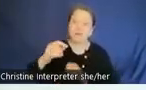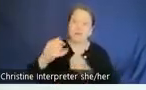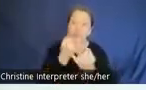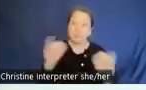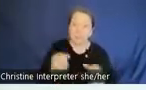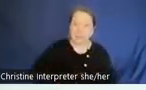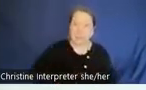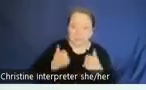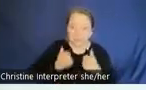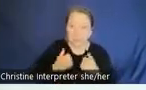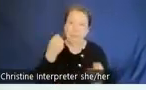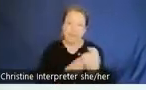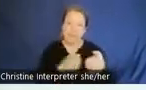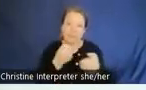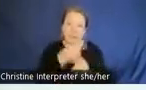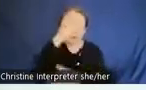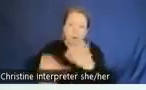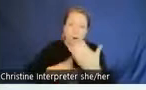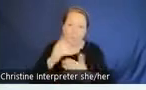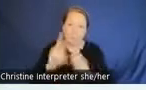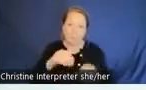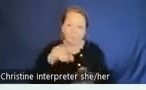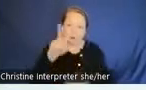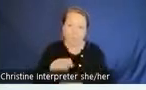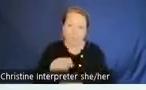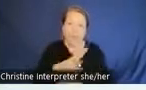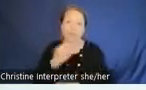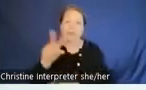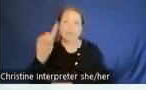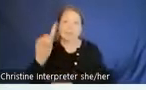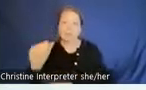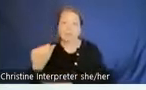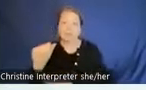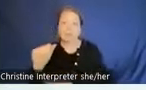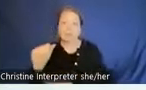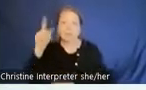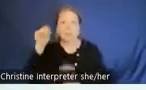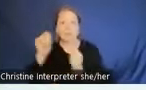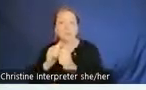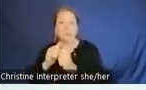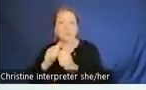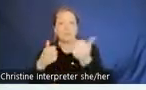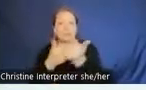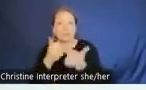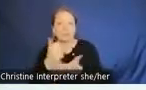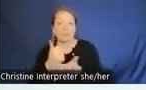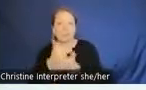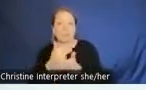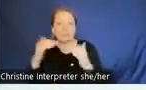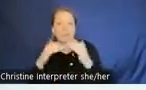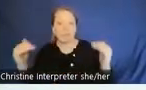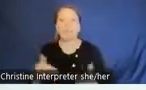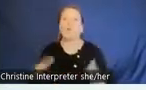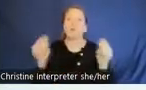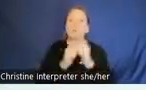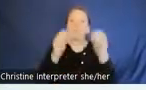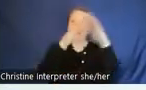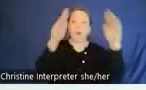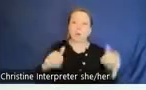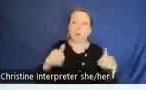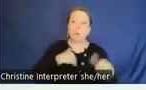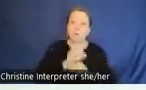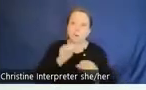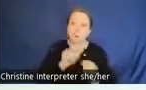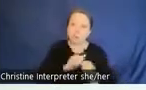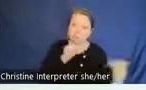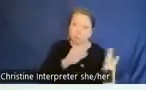all Vermonters with a disability from a systems level. On the housing committee, we work to address housing issues facing